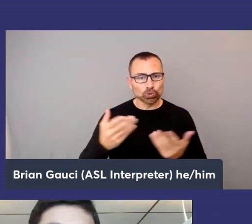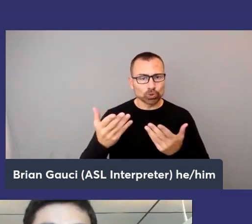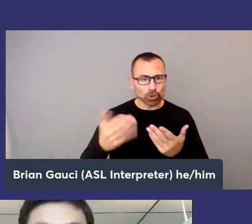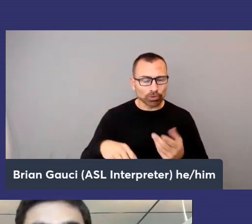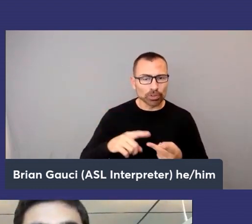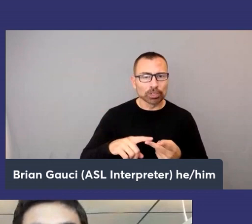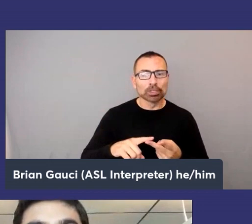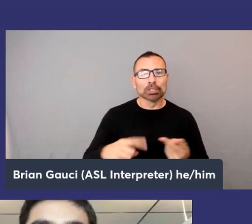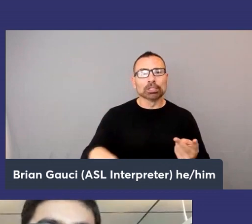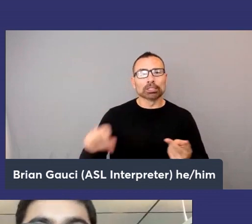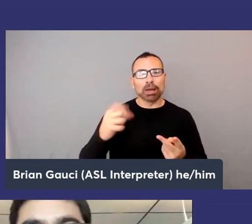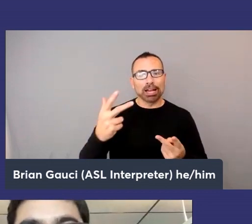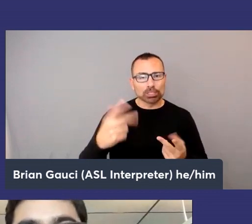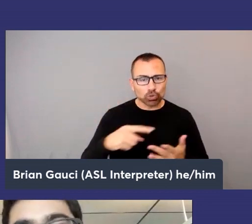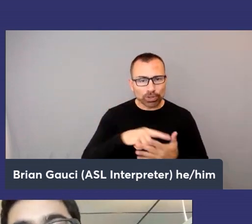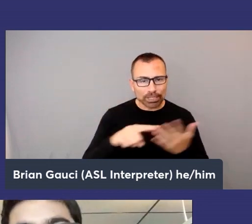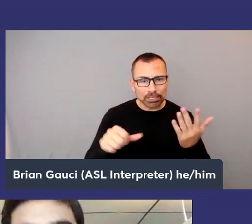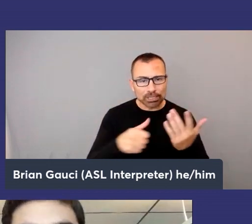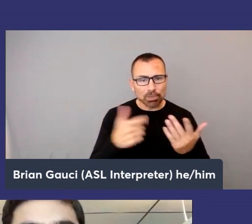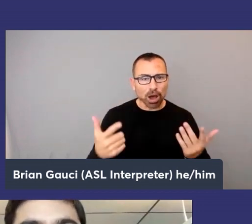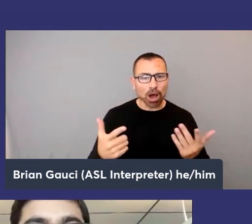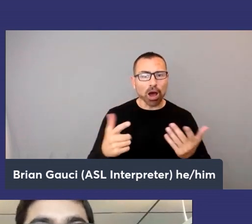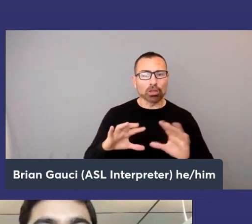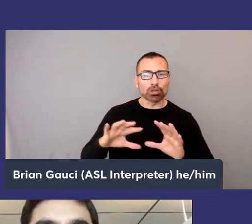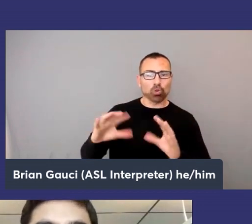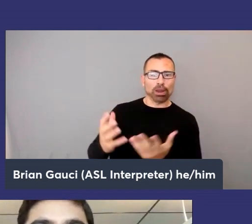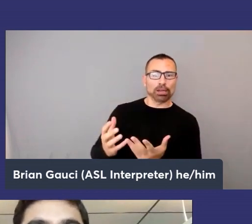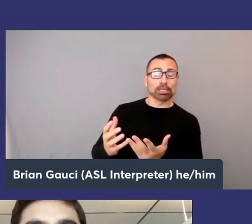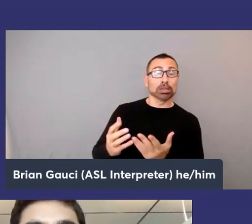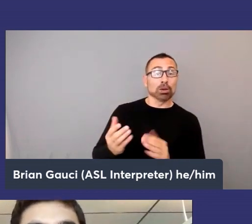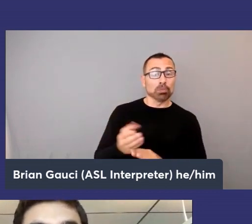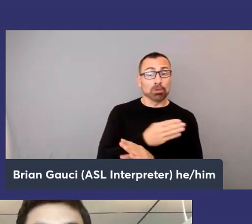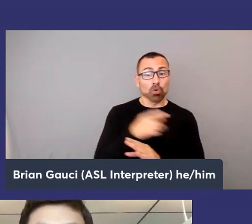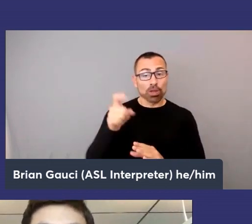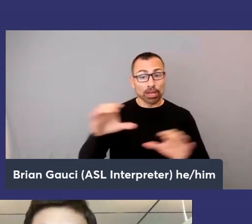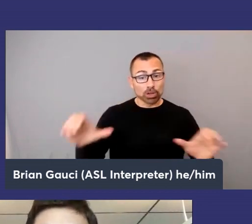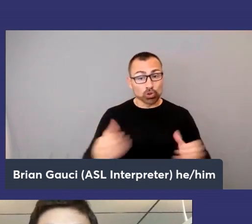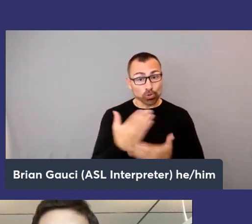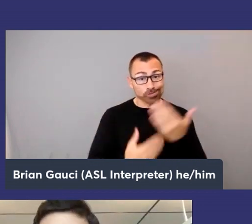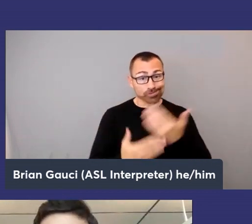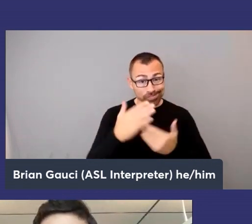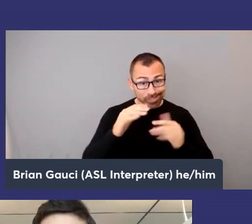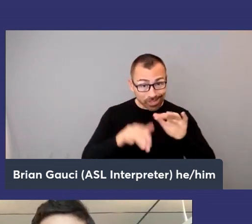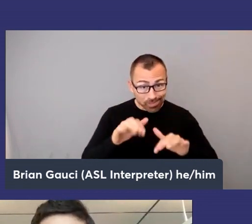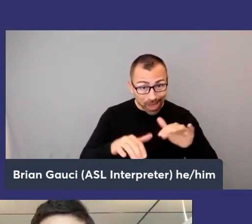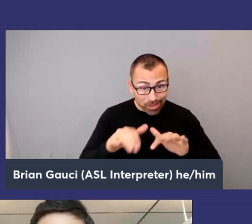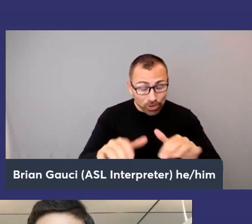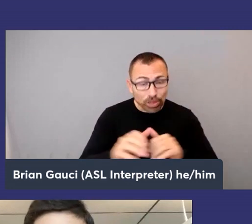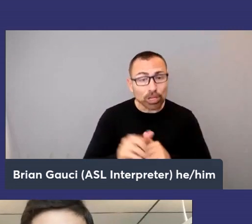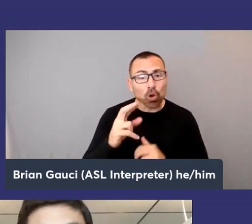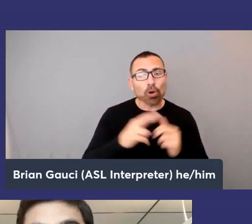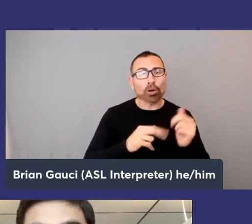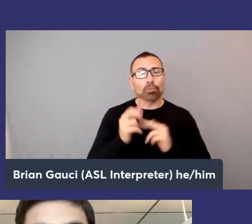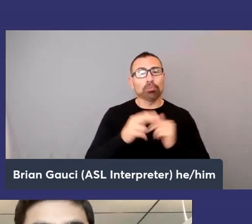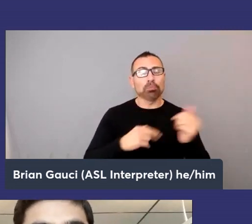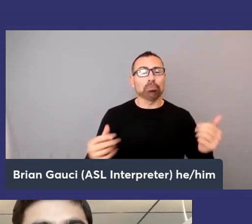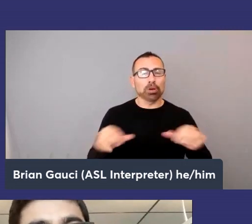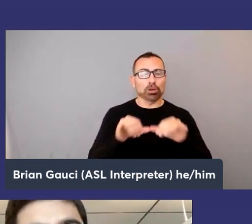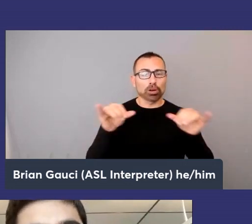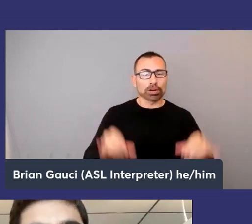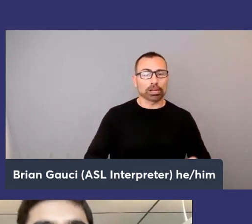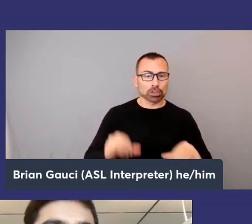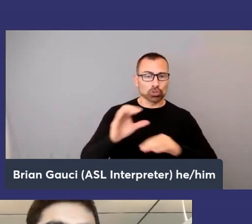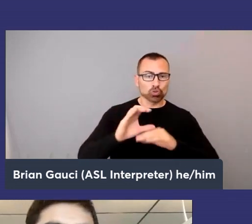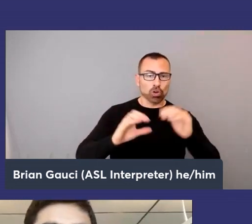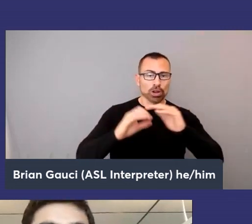some configuration policy. People had to do that. They had to do it manually or build some sort of like a custom orchestration logic to do enable all of that. So